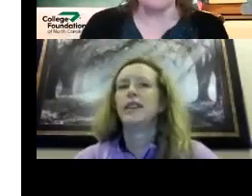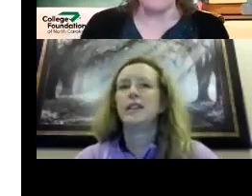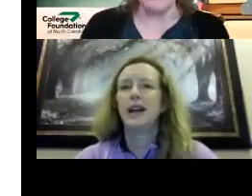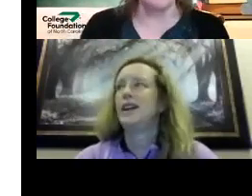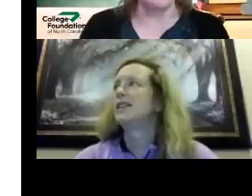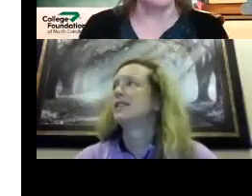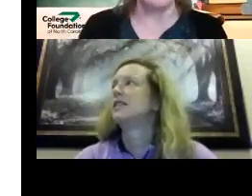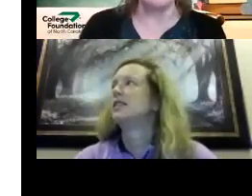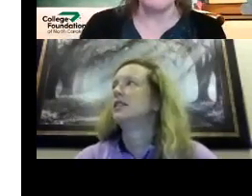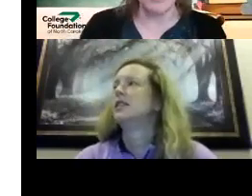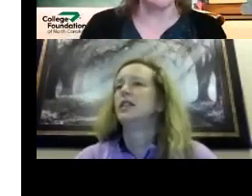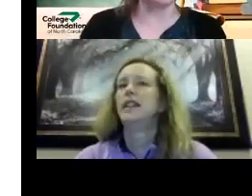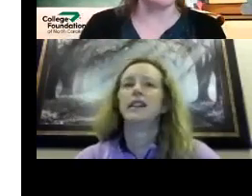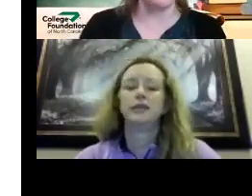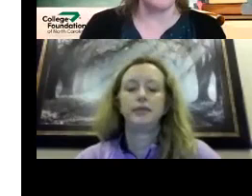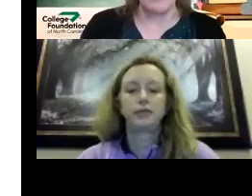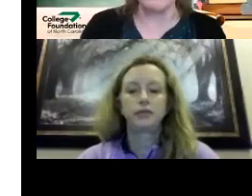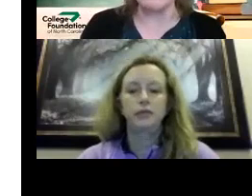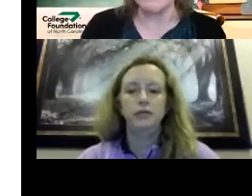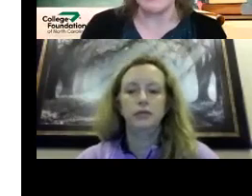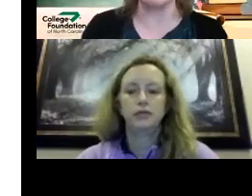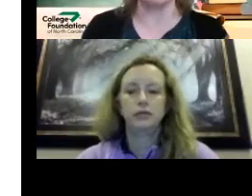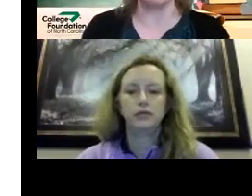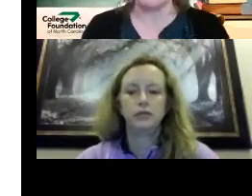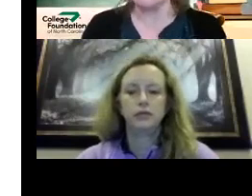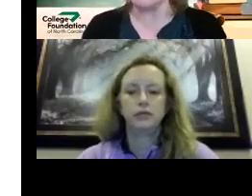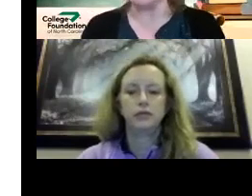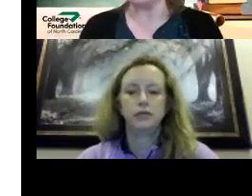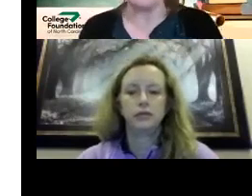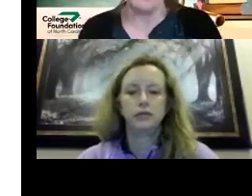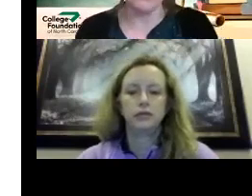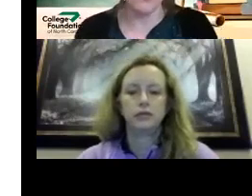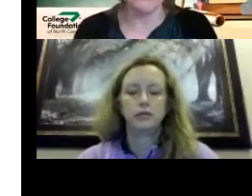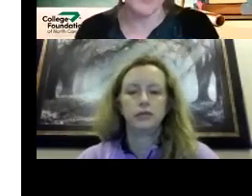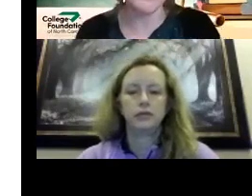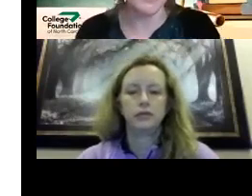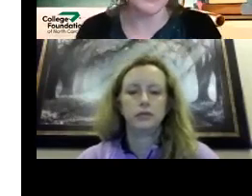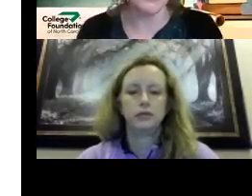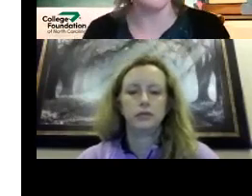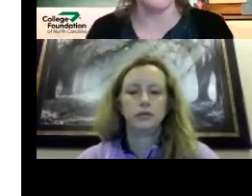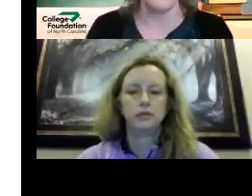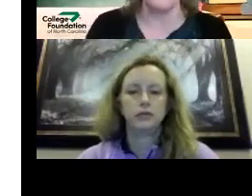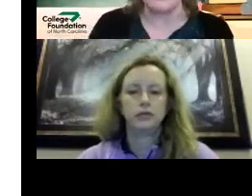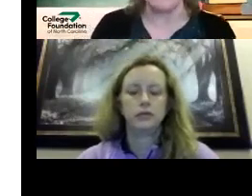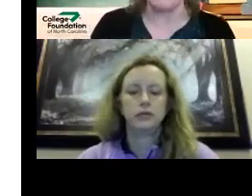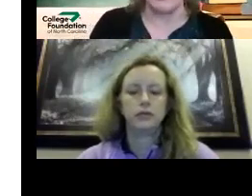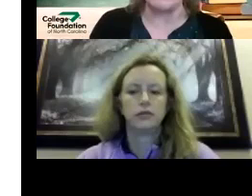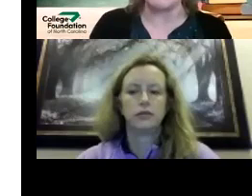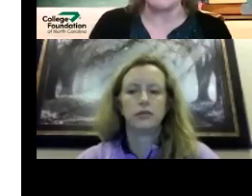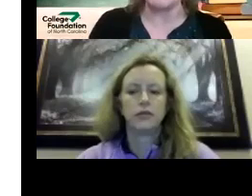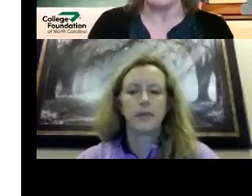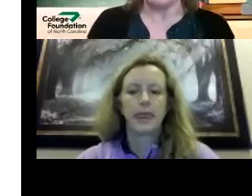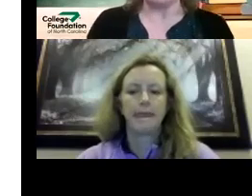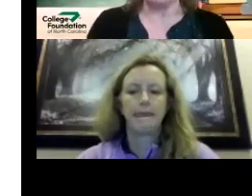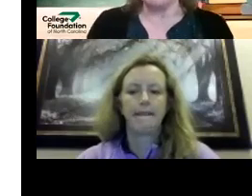basic information about next steps, you know, what happens next. It tells you that the student aid report will be sent to you. We're going to show you an example of that in a